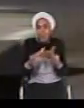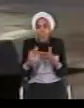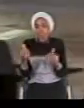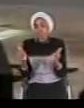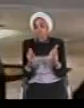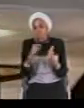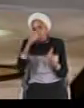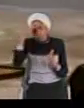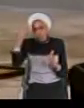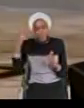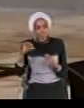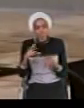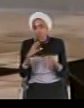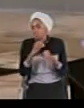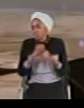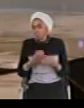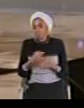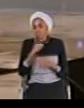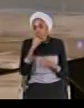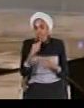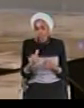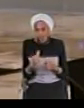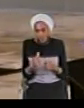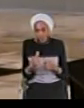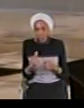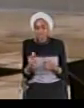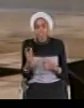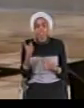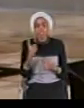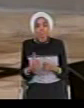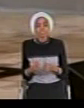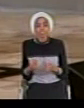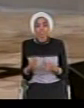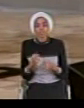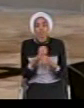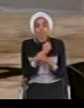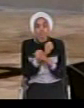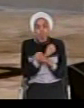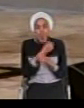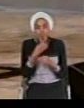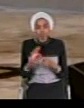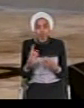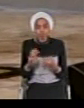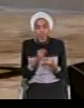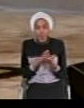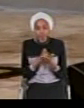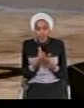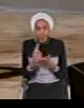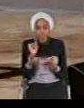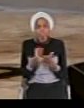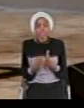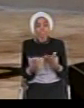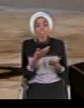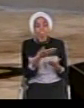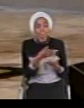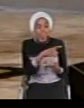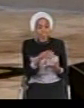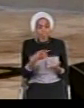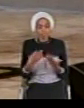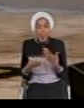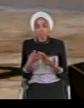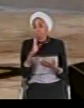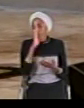received not the love of the truth, that they might be saved.